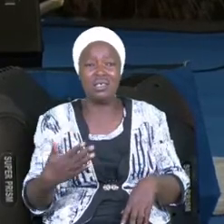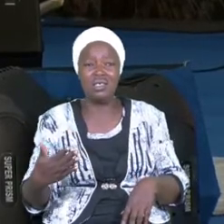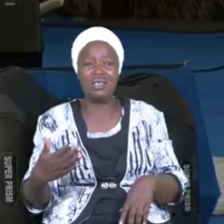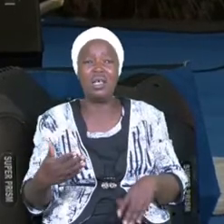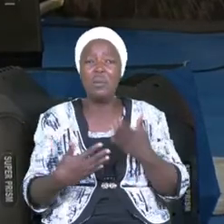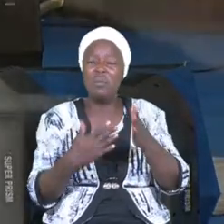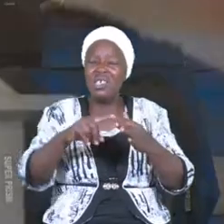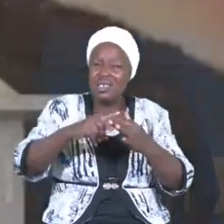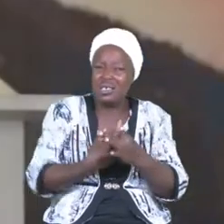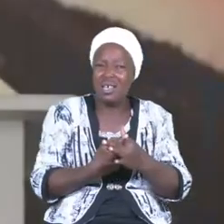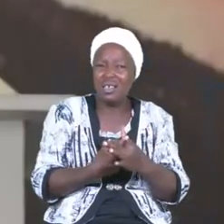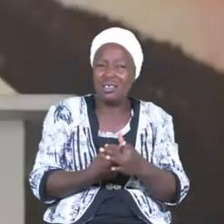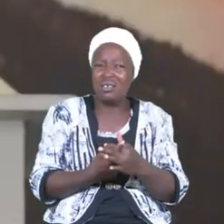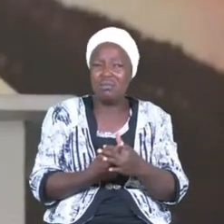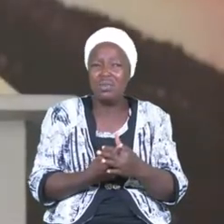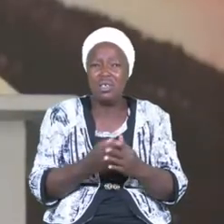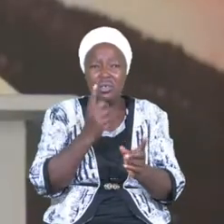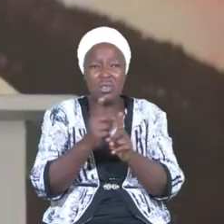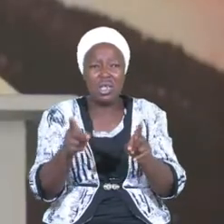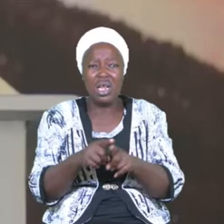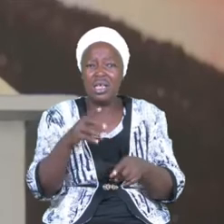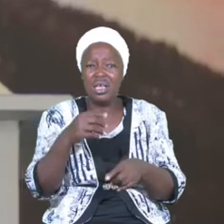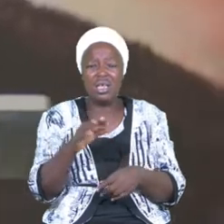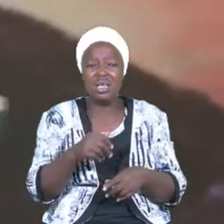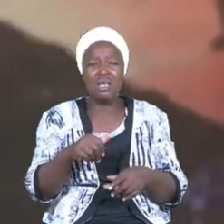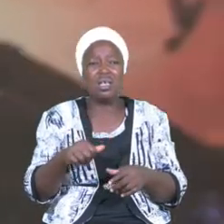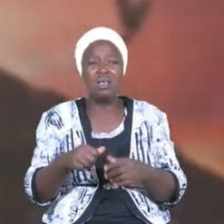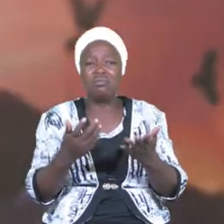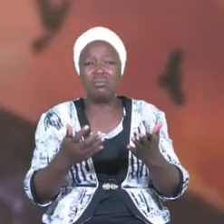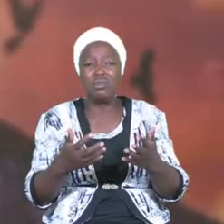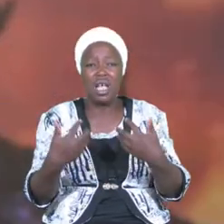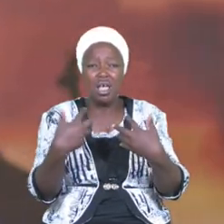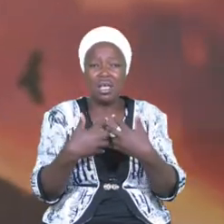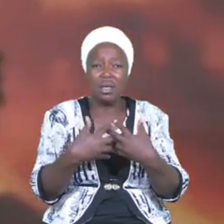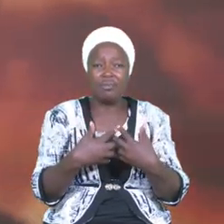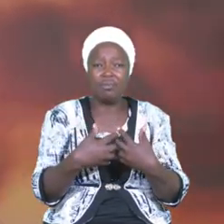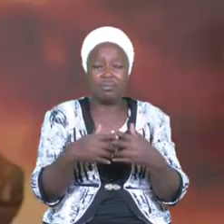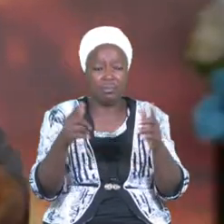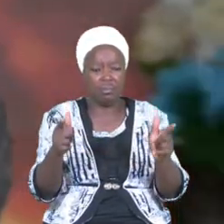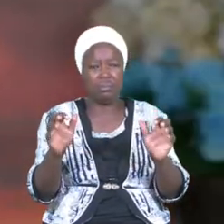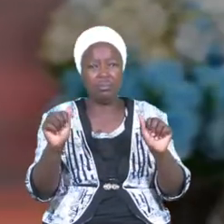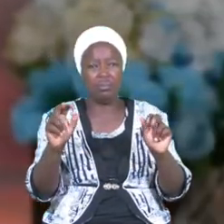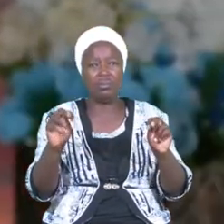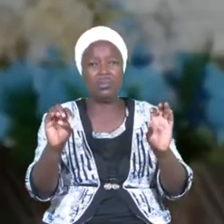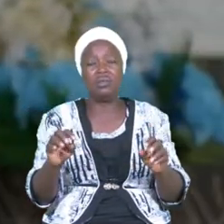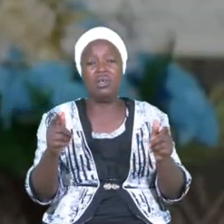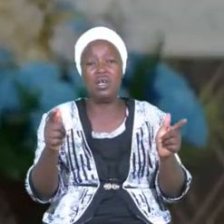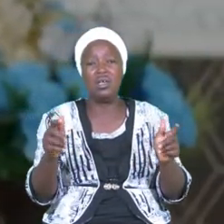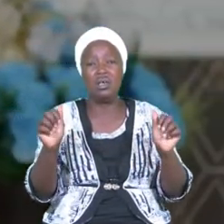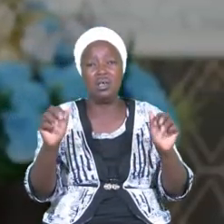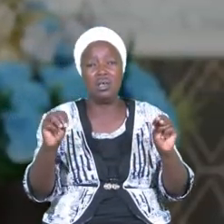in just like, it's like a game. And then you do that, and do that, and do that